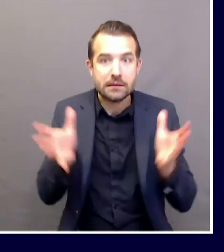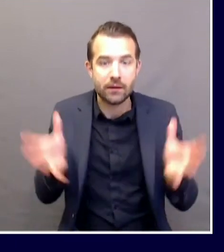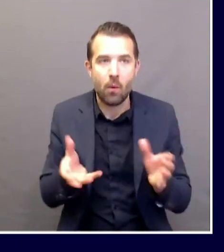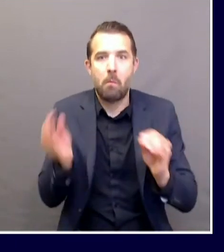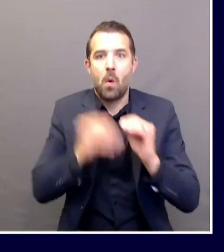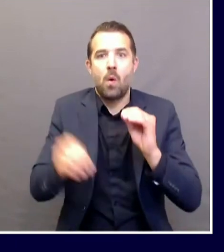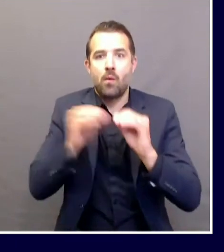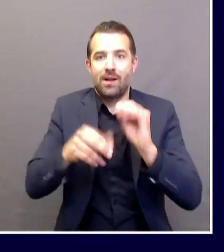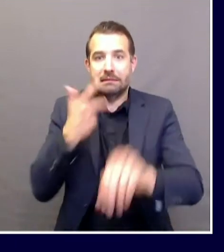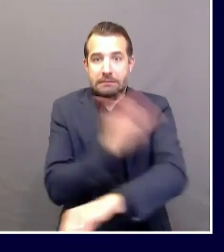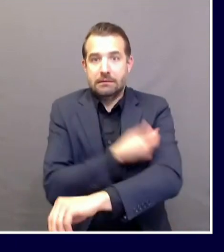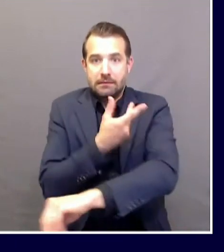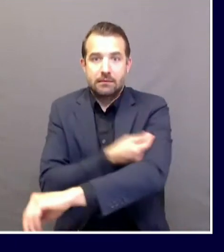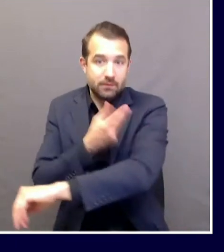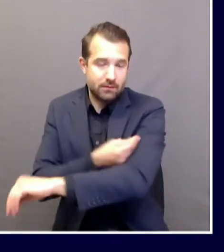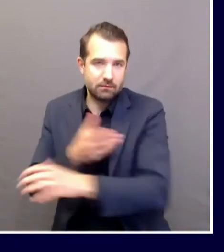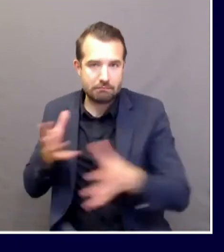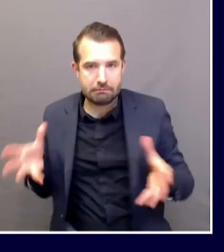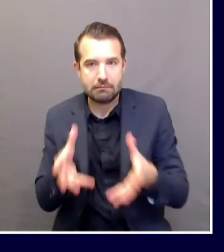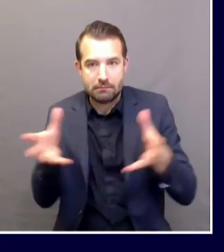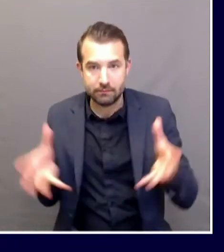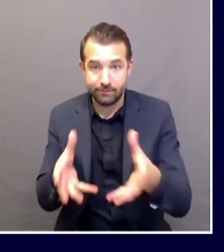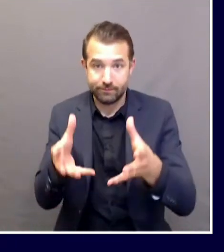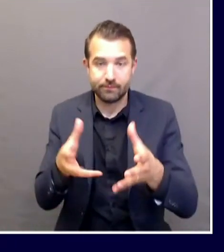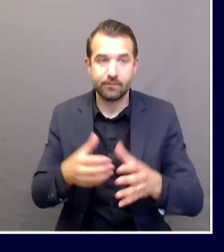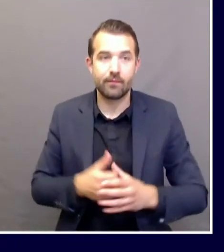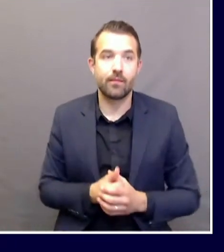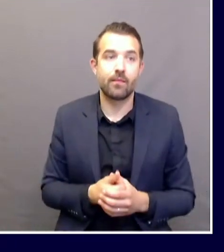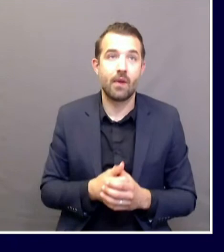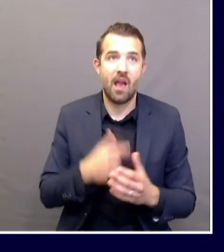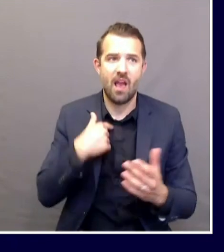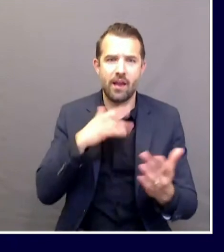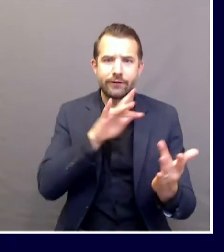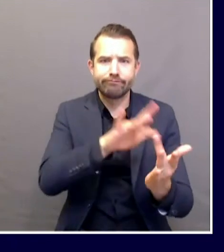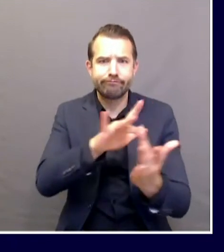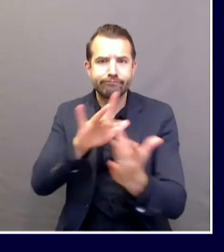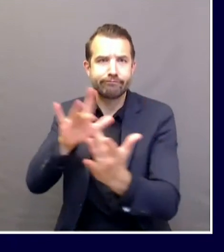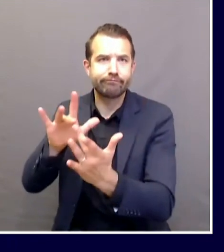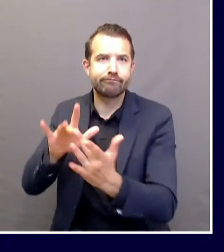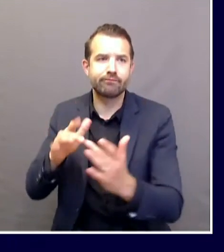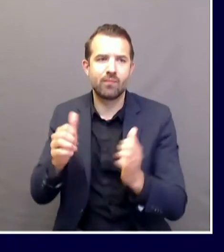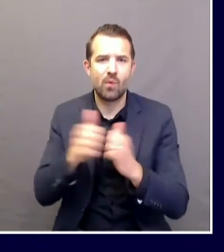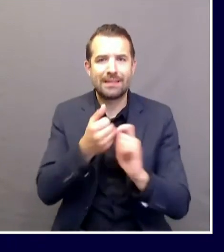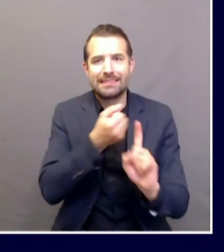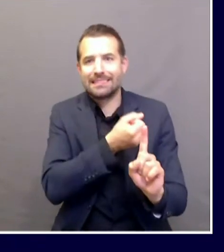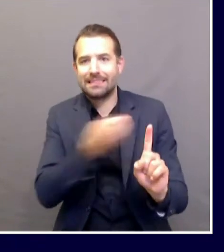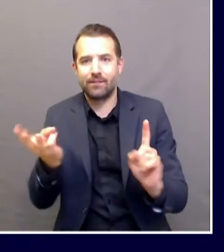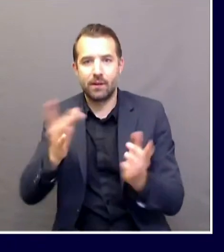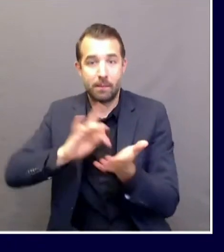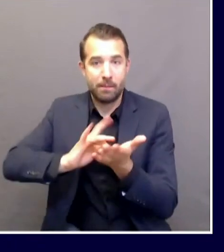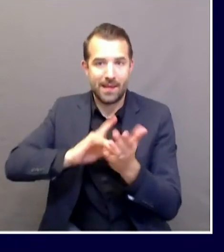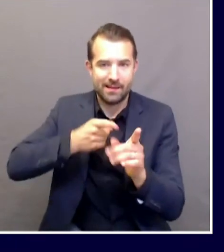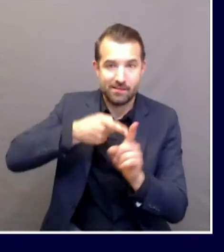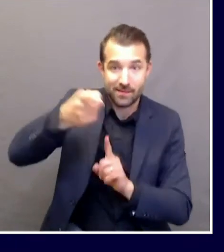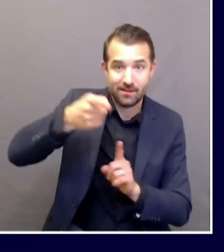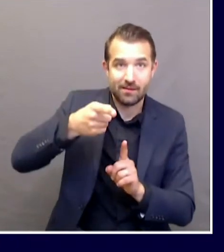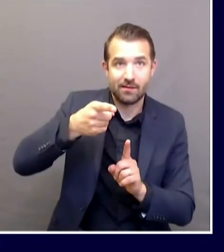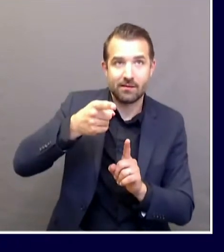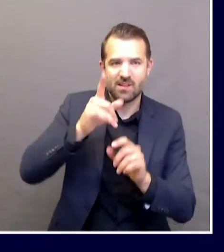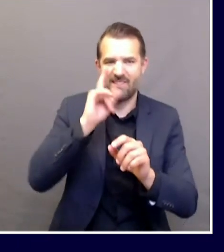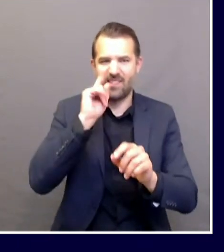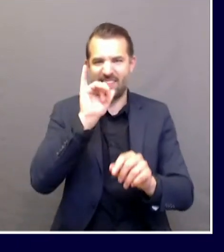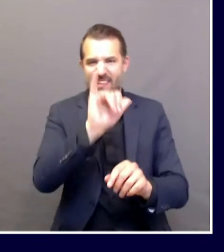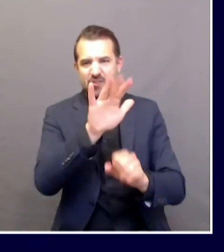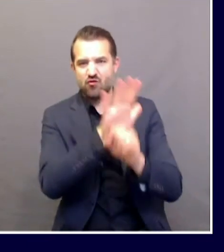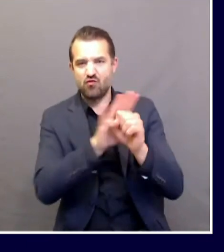demand. I'm in pretty frequent contact with a handful of medical providers in the Androscoggin County area to get a sense